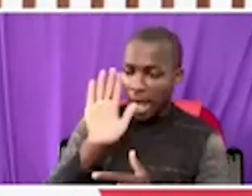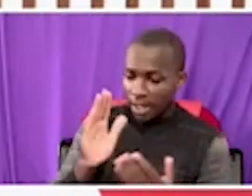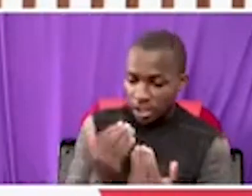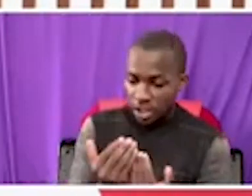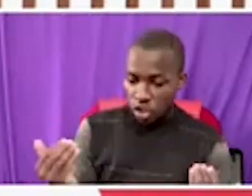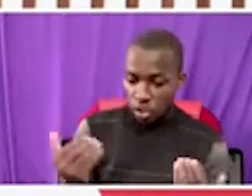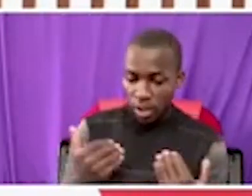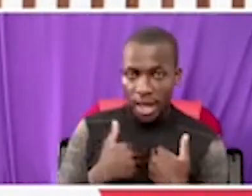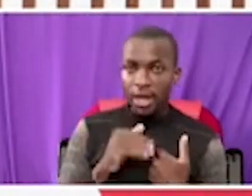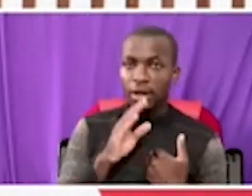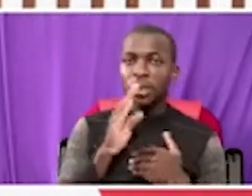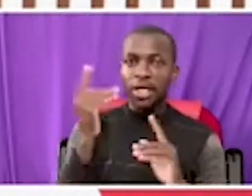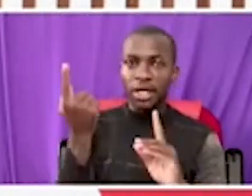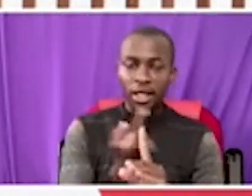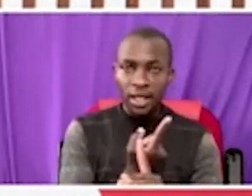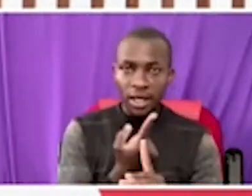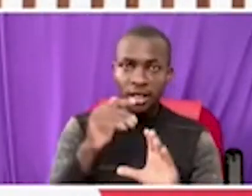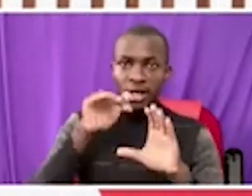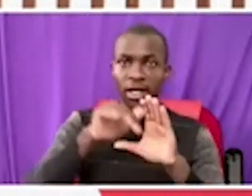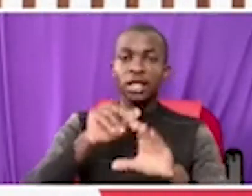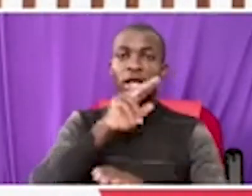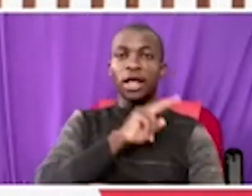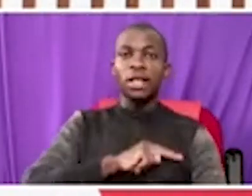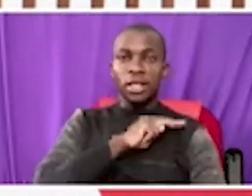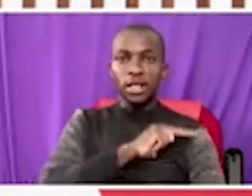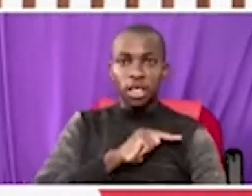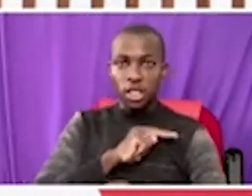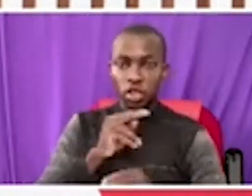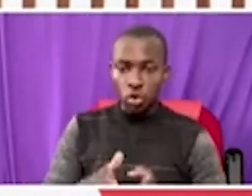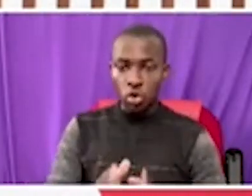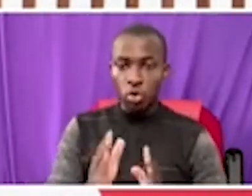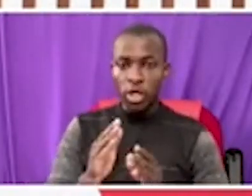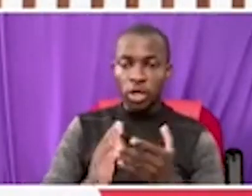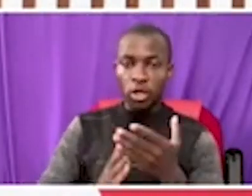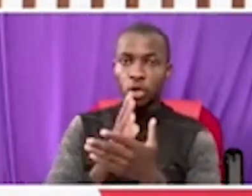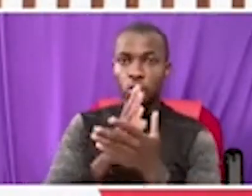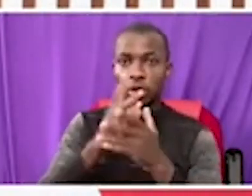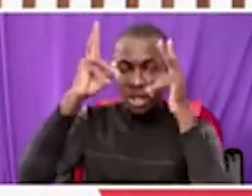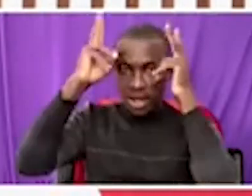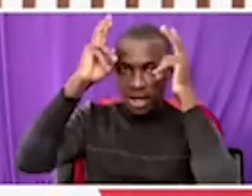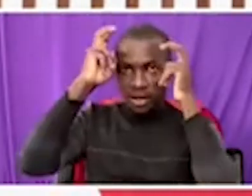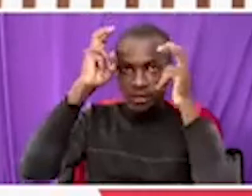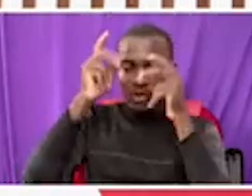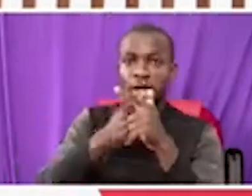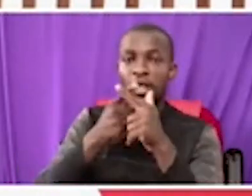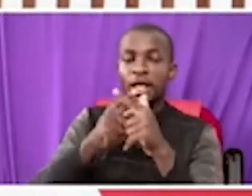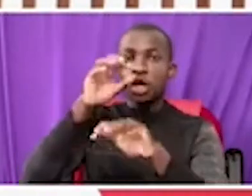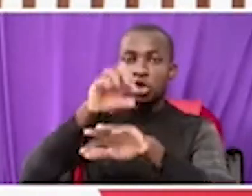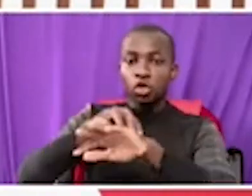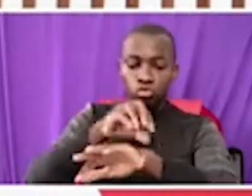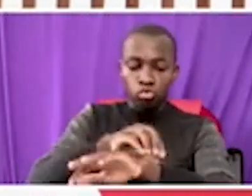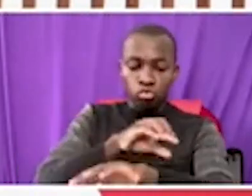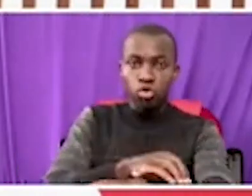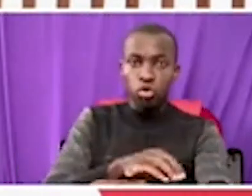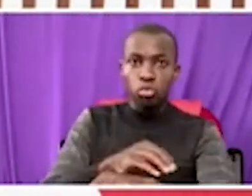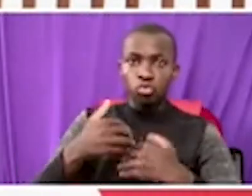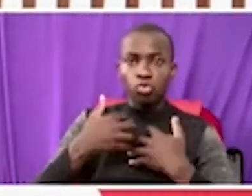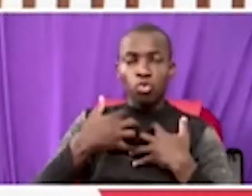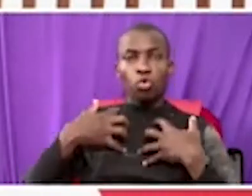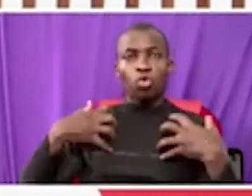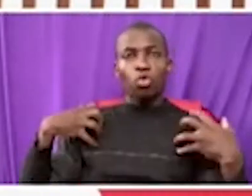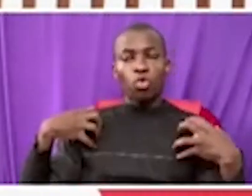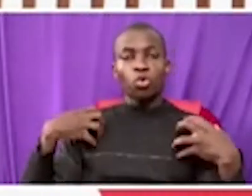been killed in the natural catastrophe brought about by the devil, Job tore his robe in